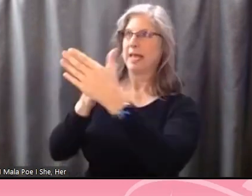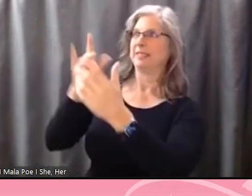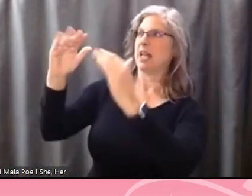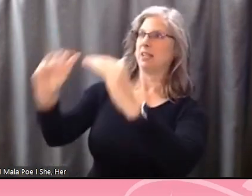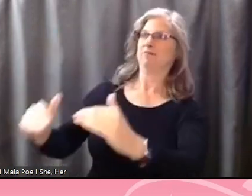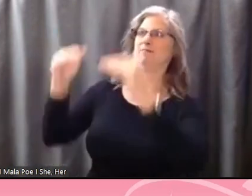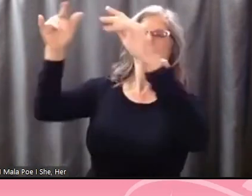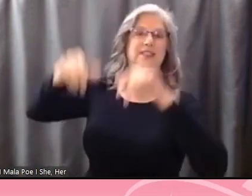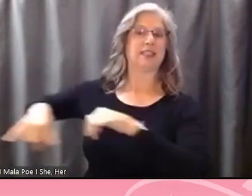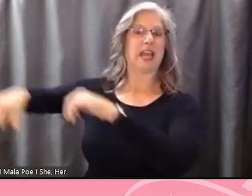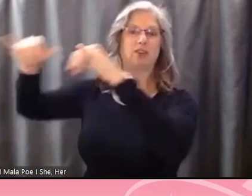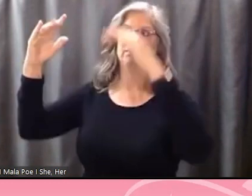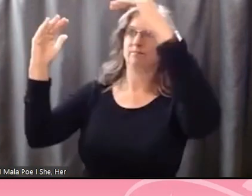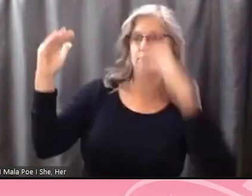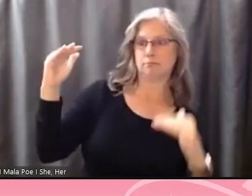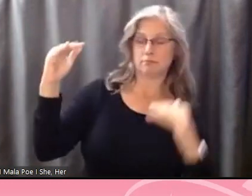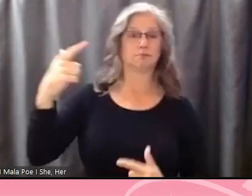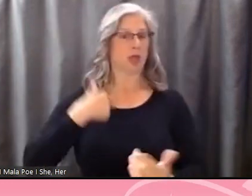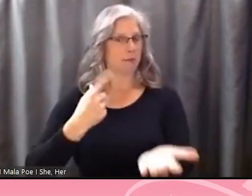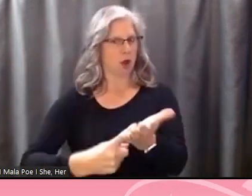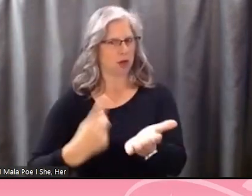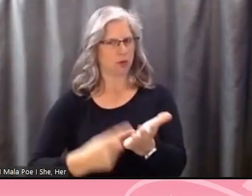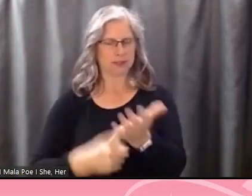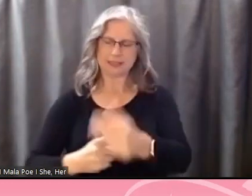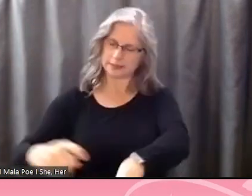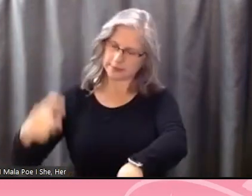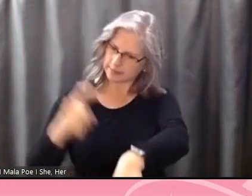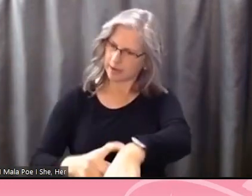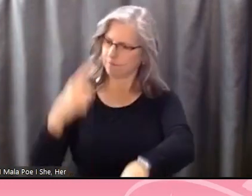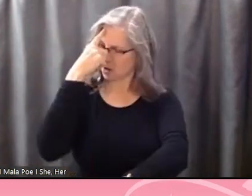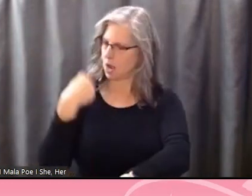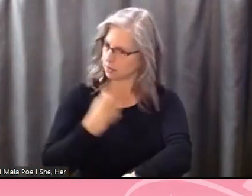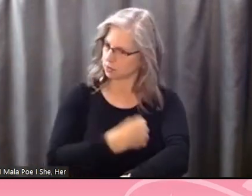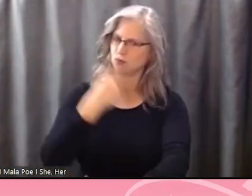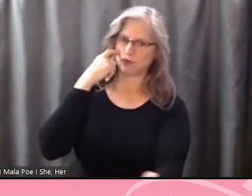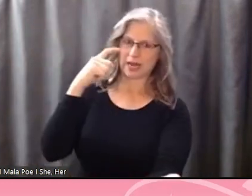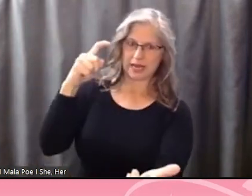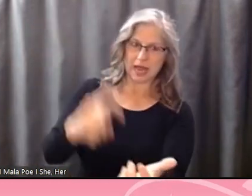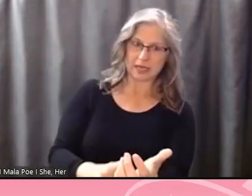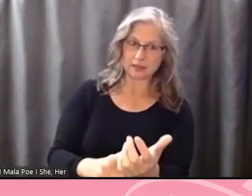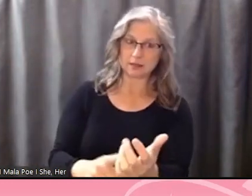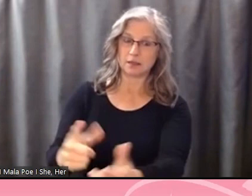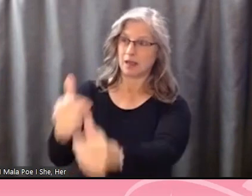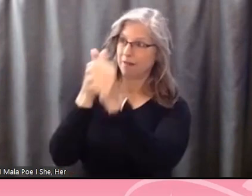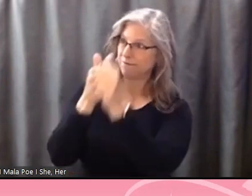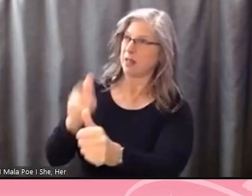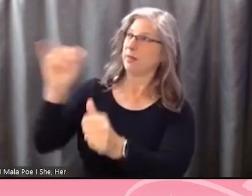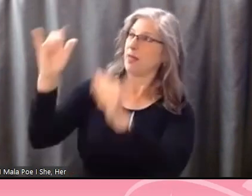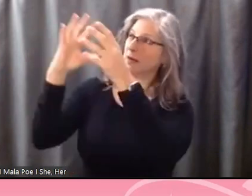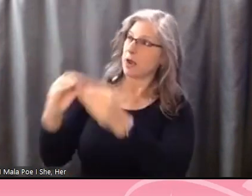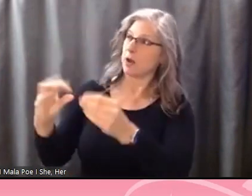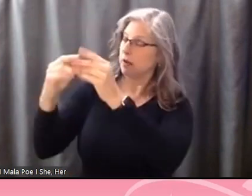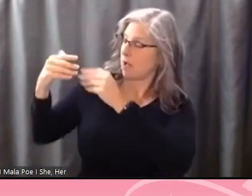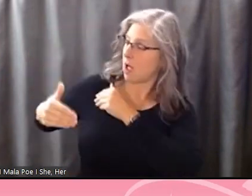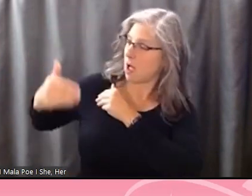standard. I am arguing that it is time for us to recognize that following this narrative,